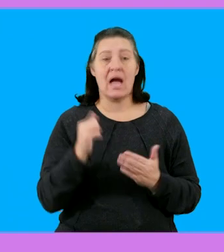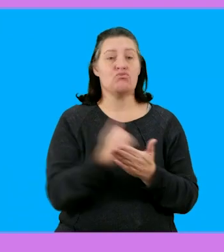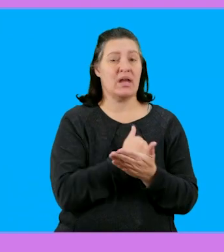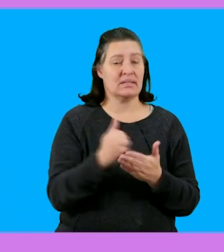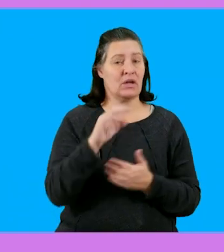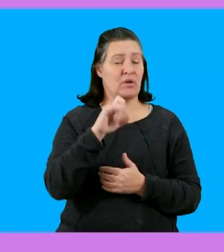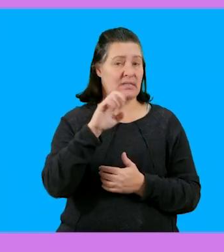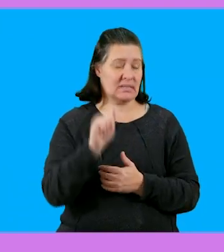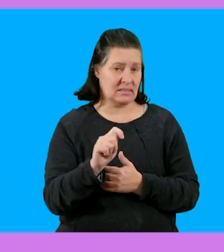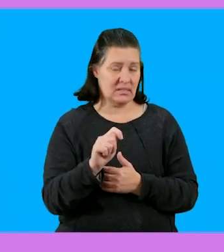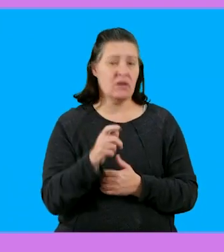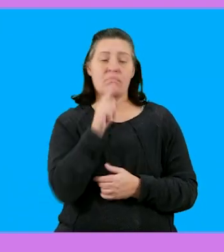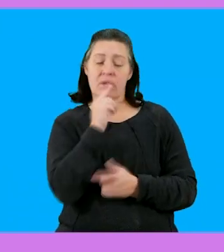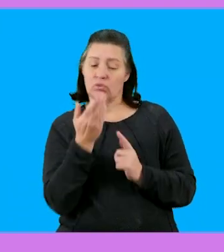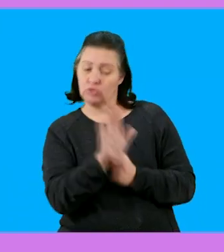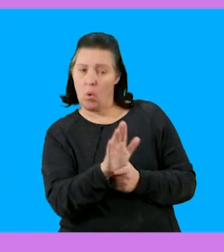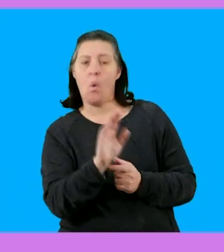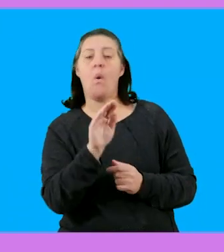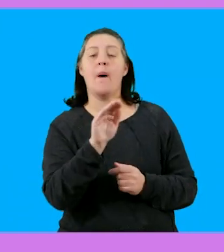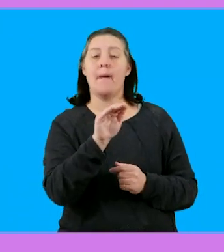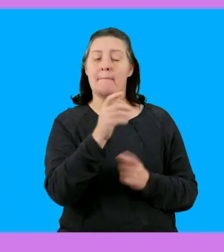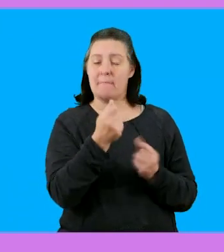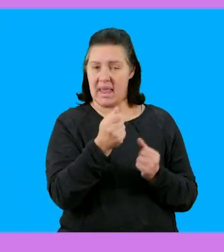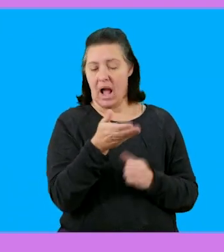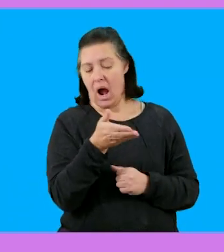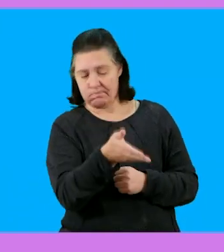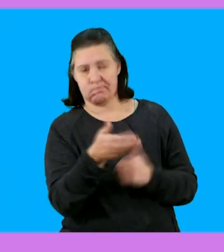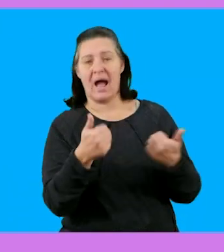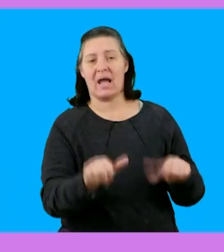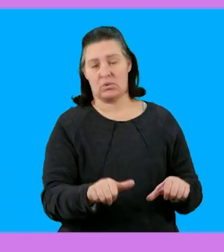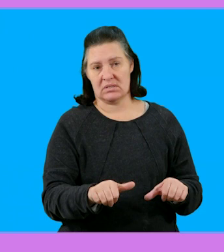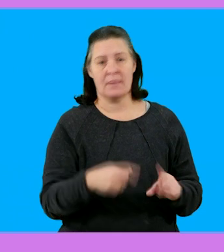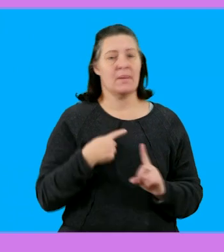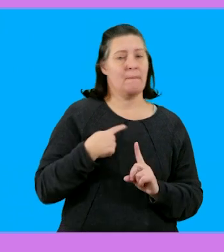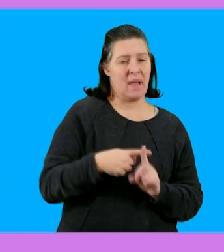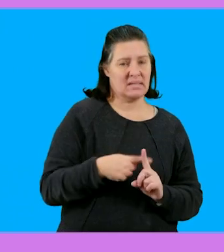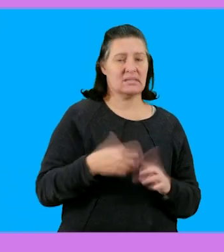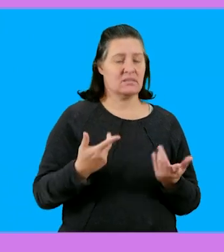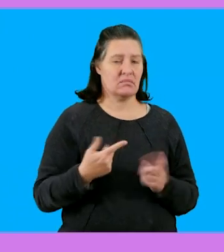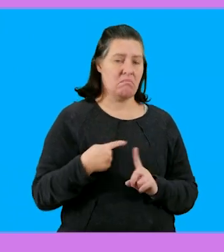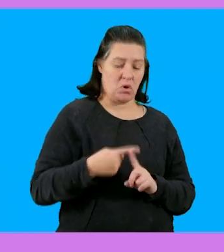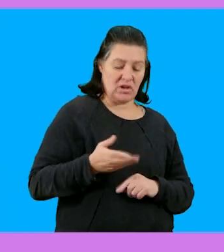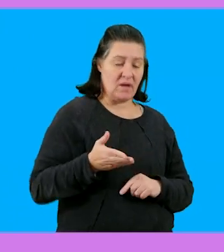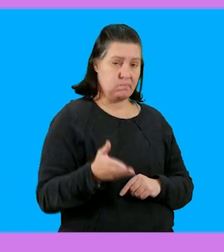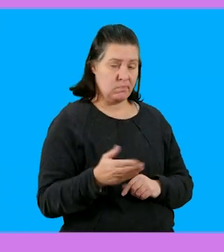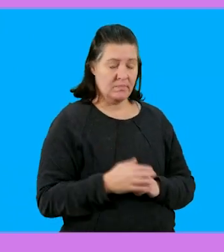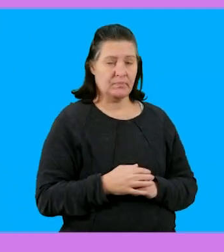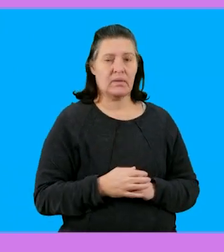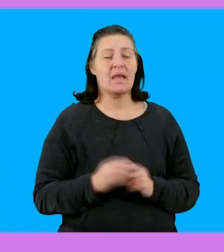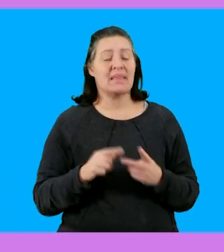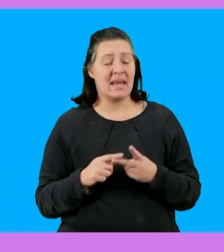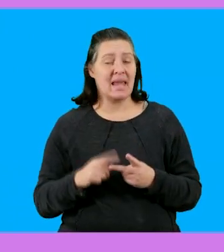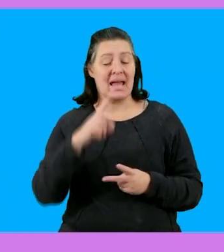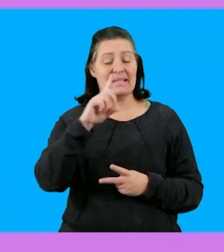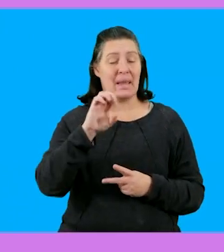credit balance. It shows that you have money in your account. It's normally indicated by a plus or positive sign. Then